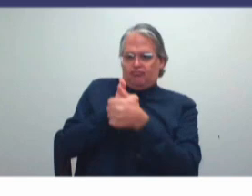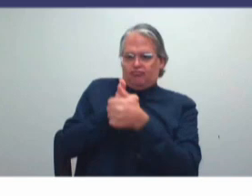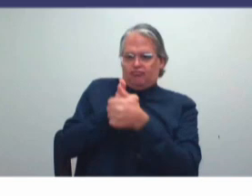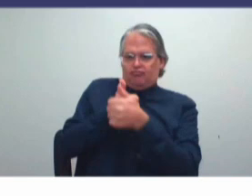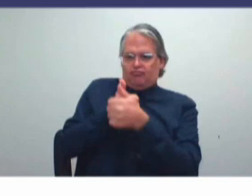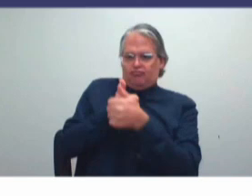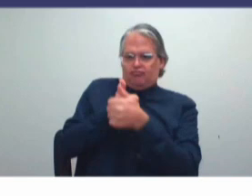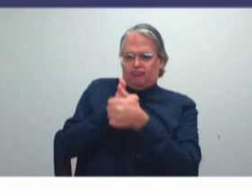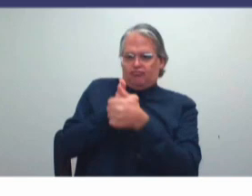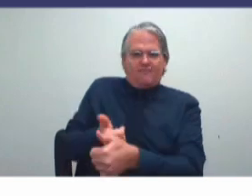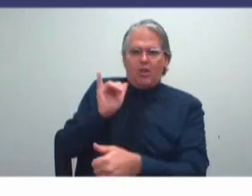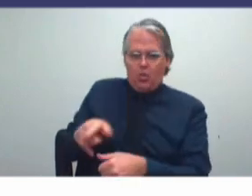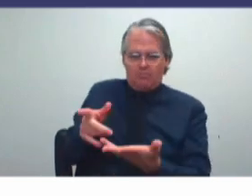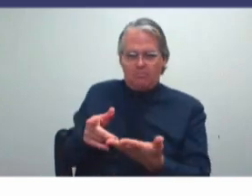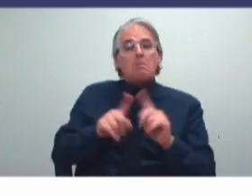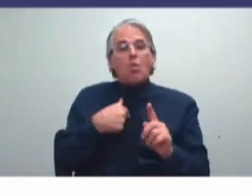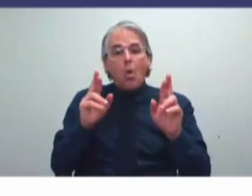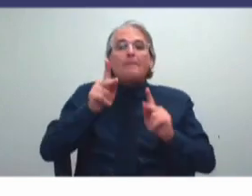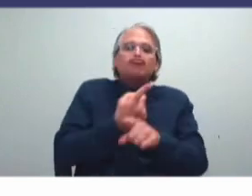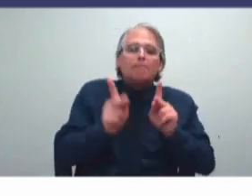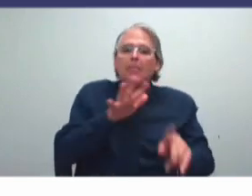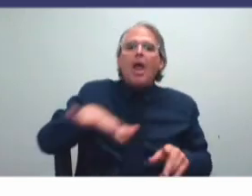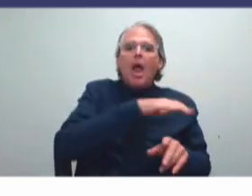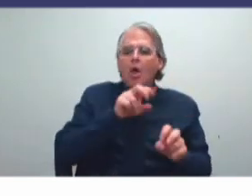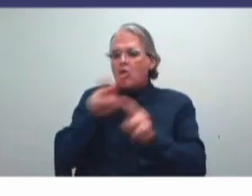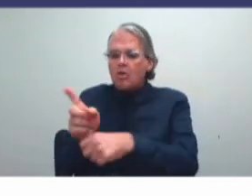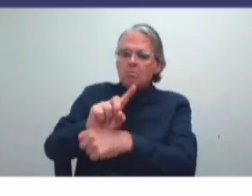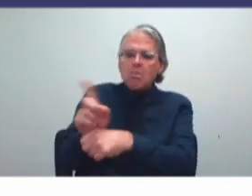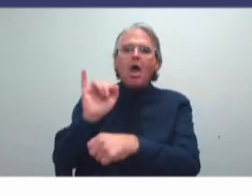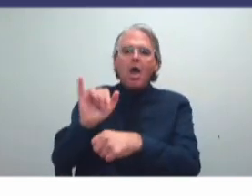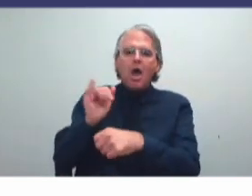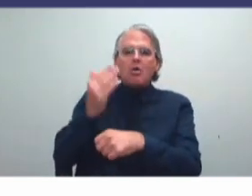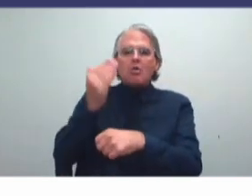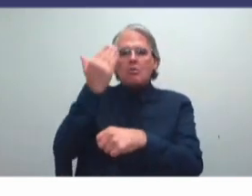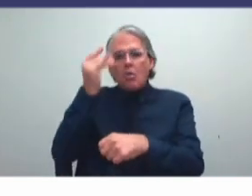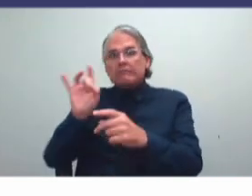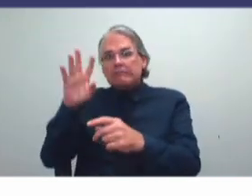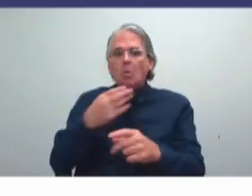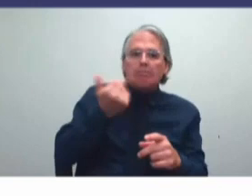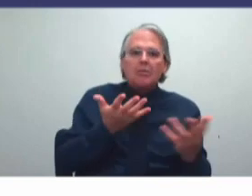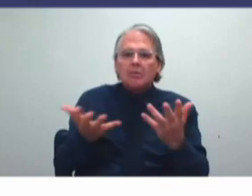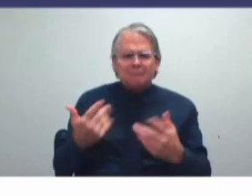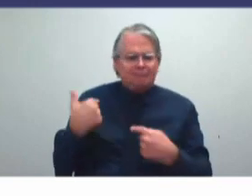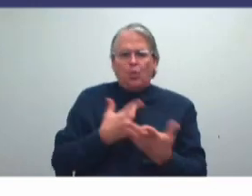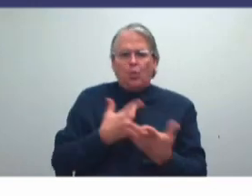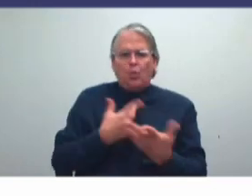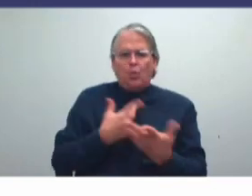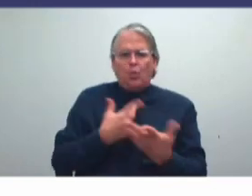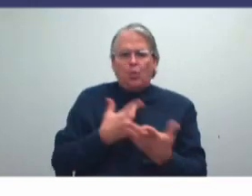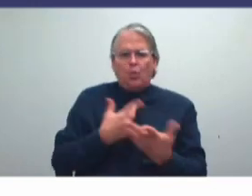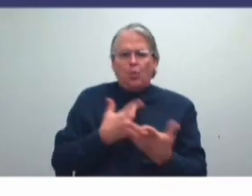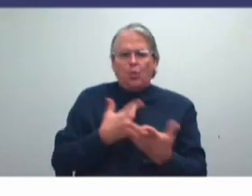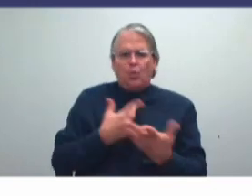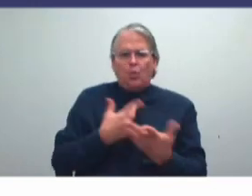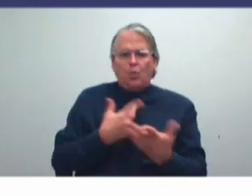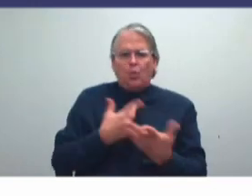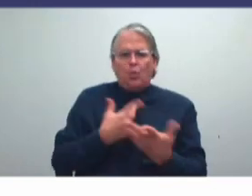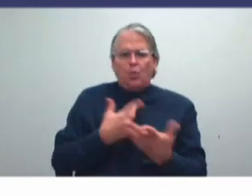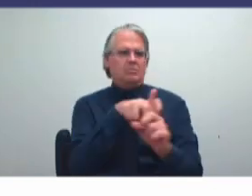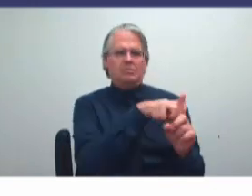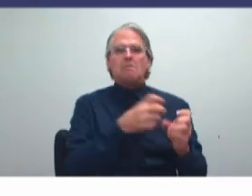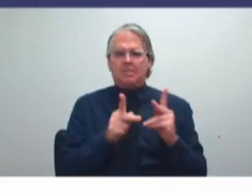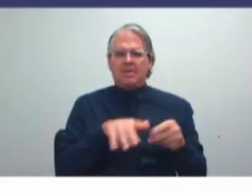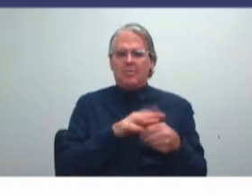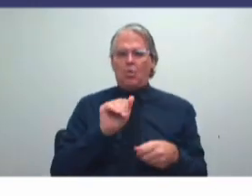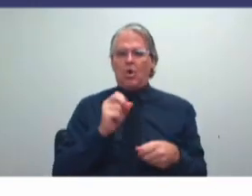evolve as we have more data and experience with the disease in Washoe County. Although, pardon me. So without